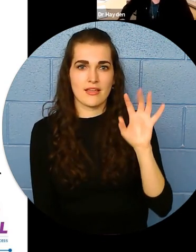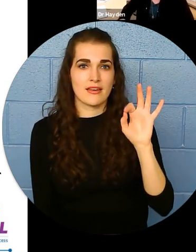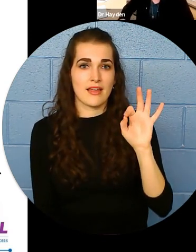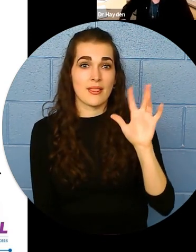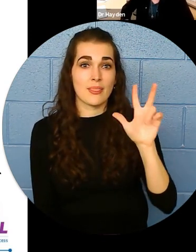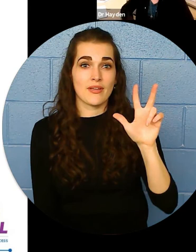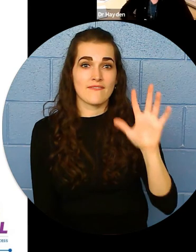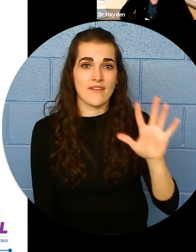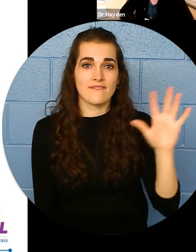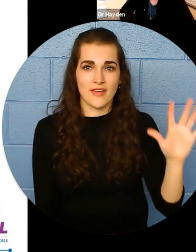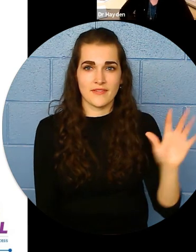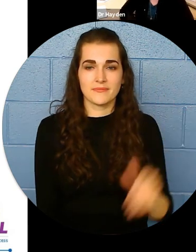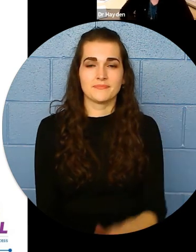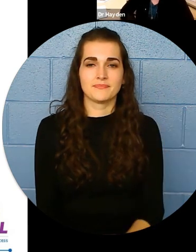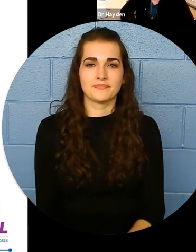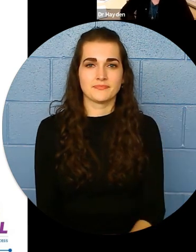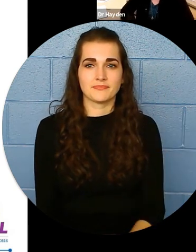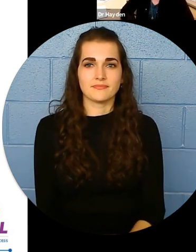838-9355.